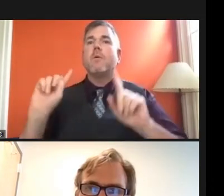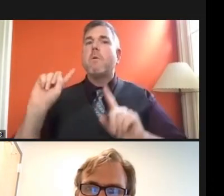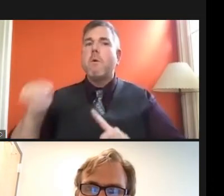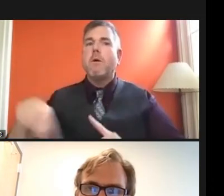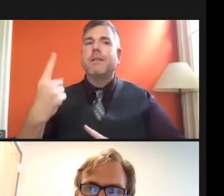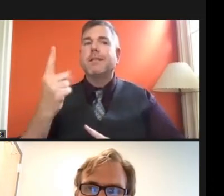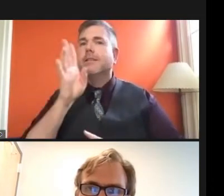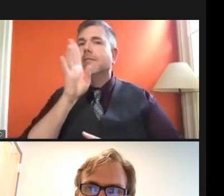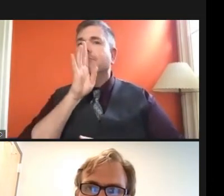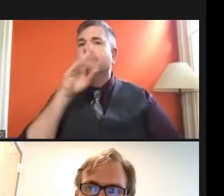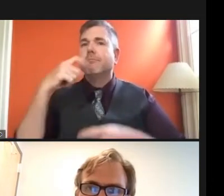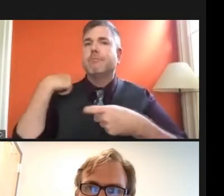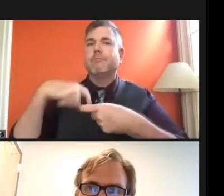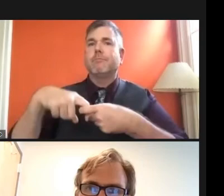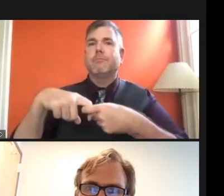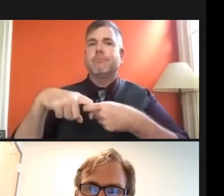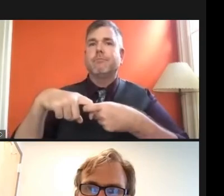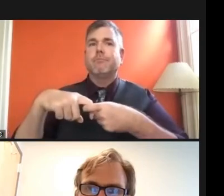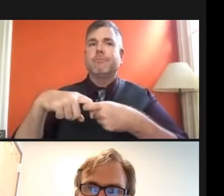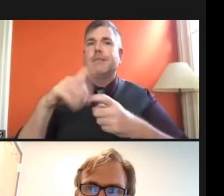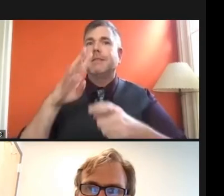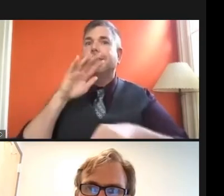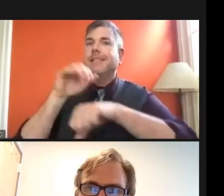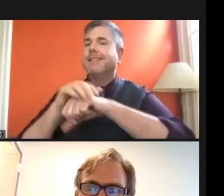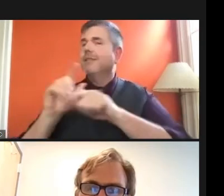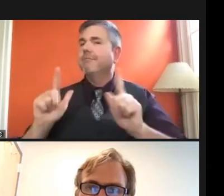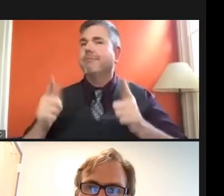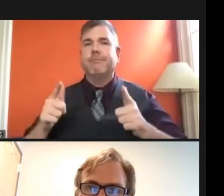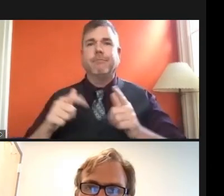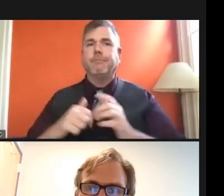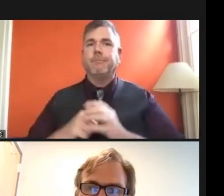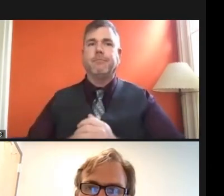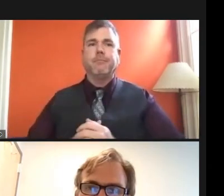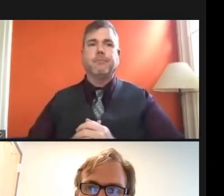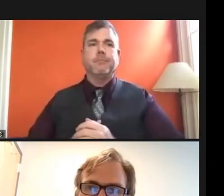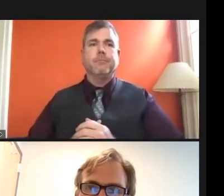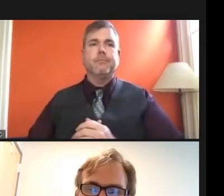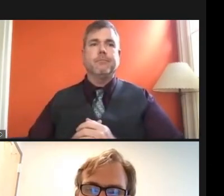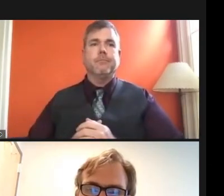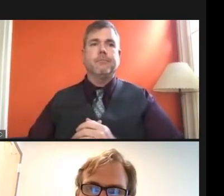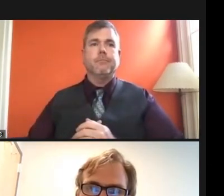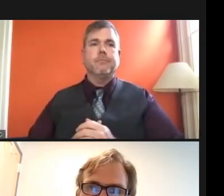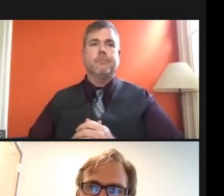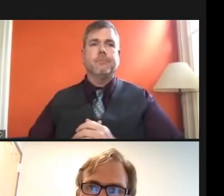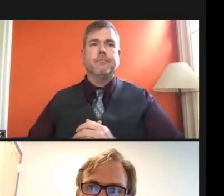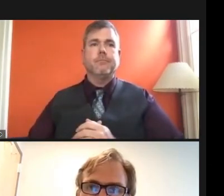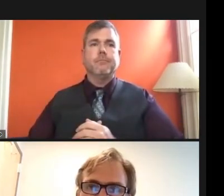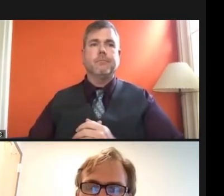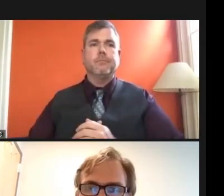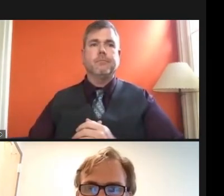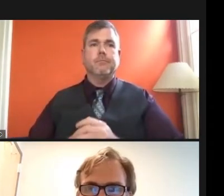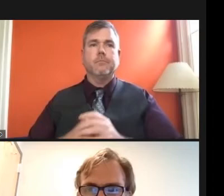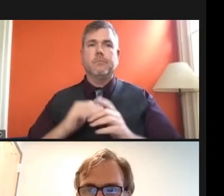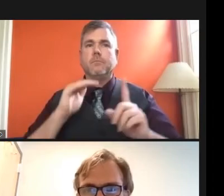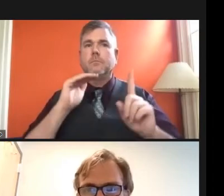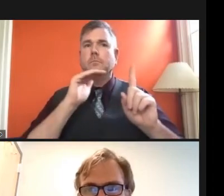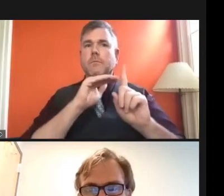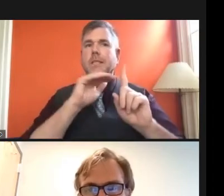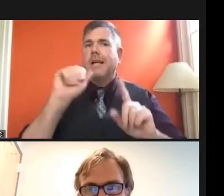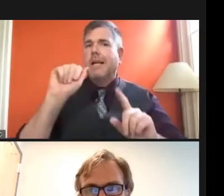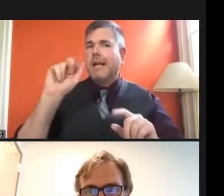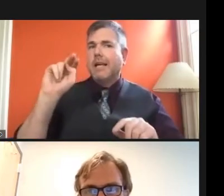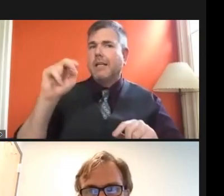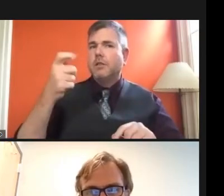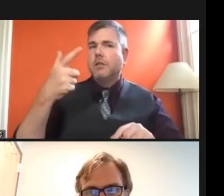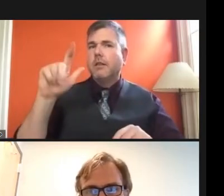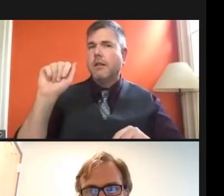elaborate on the strategy that Dr. Willis mentioned, and also explain what the county and maybe what the city of San Rafael